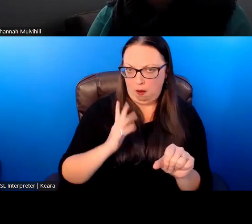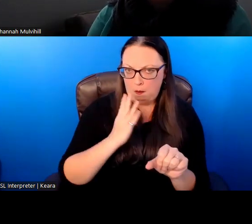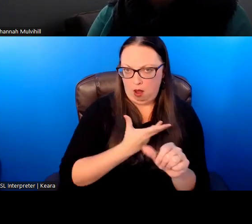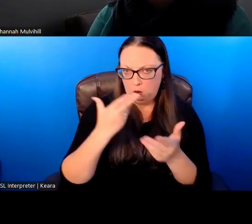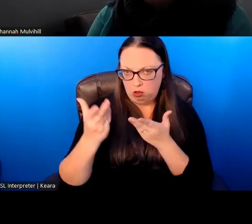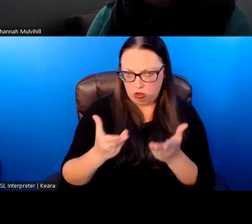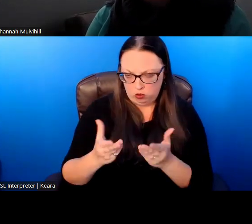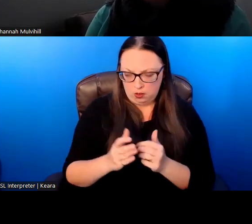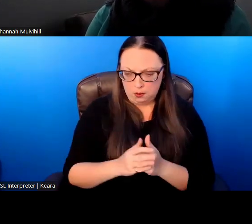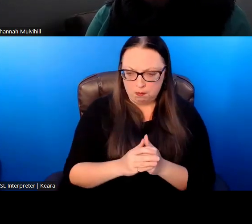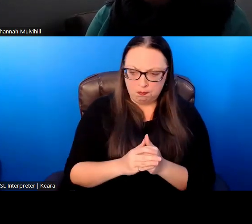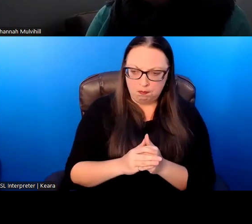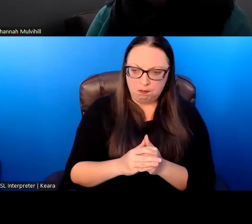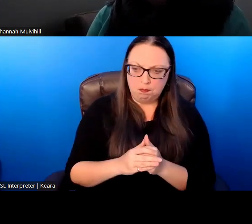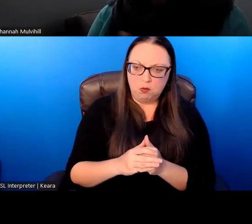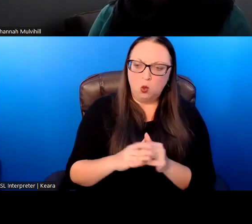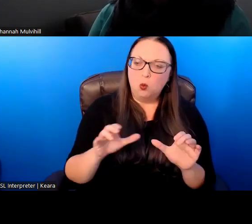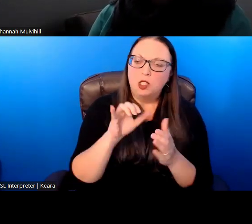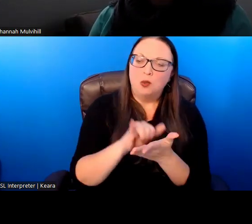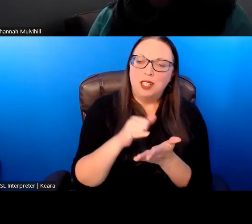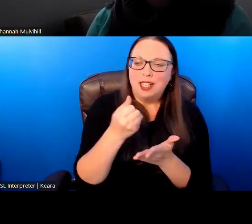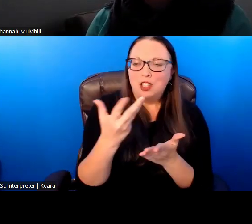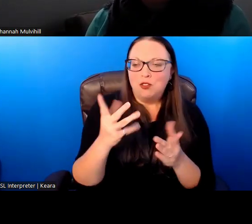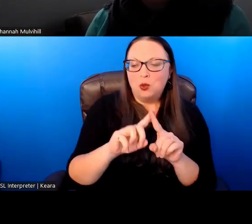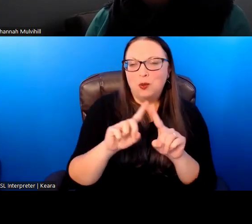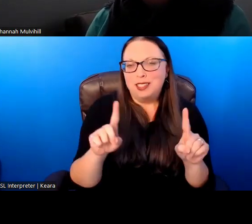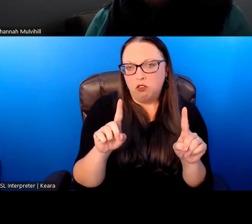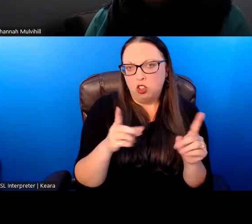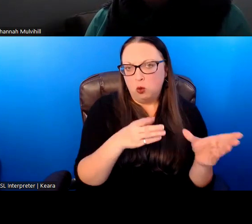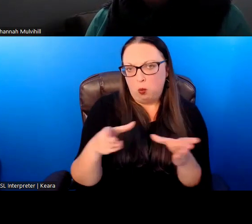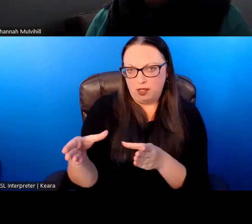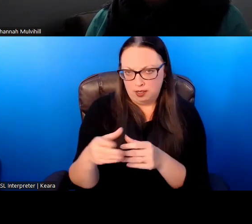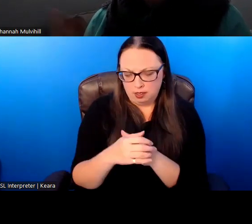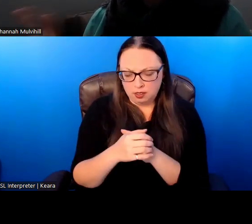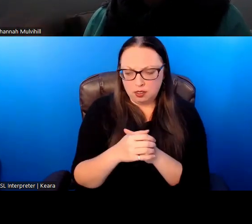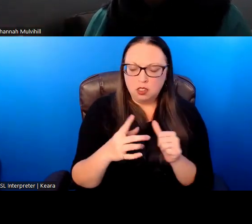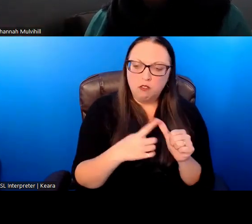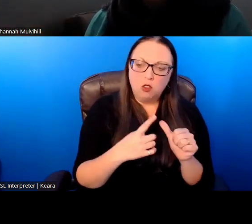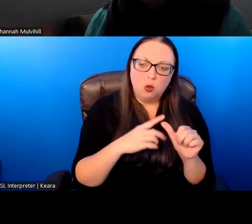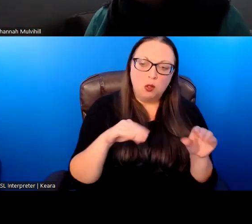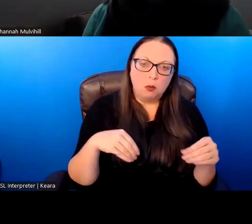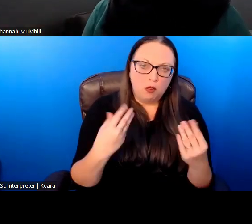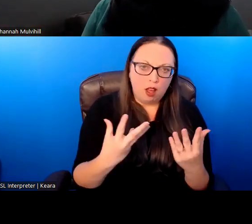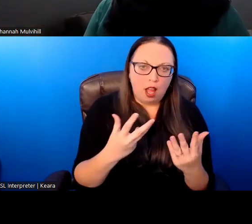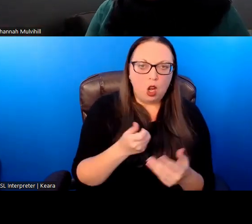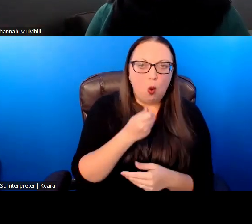we do that in a couple of different ways. First, we are able to provide a warm